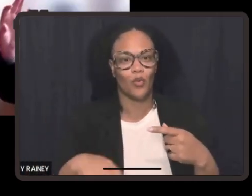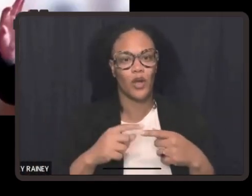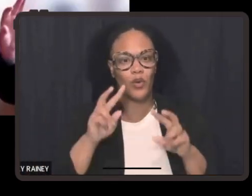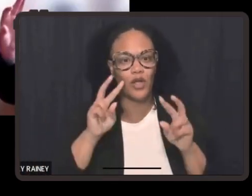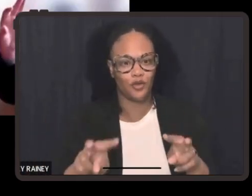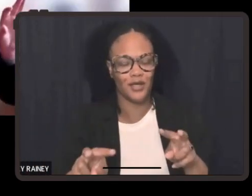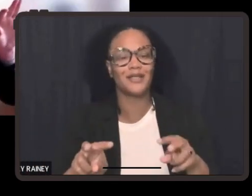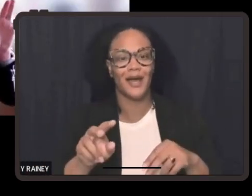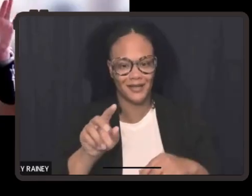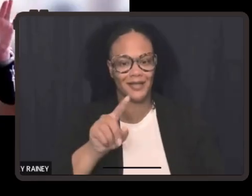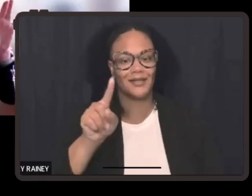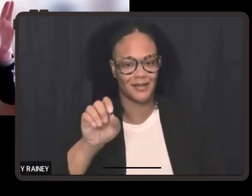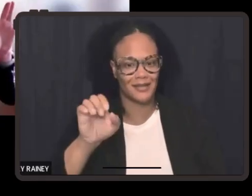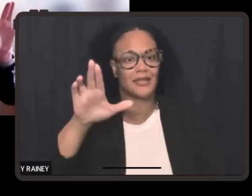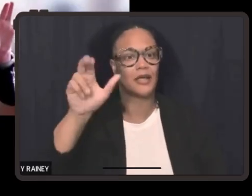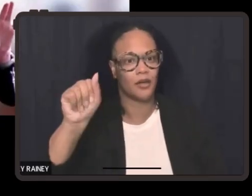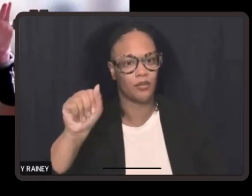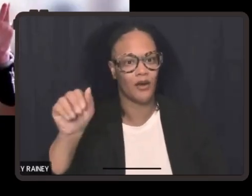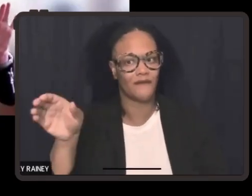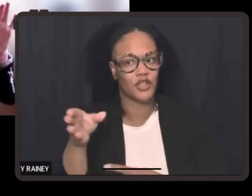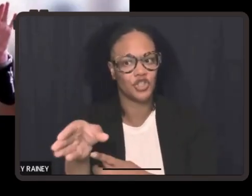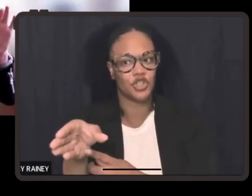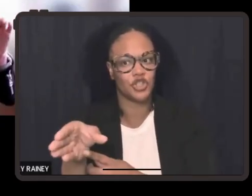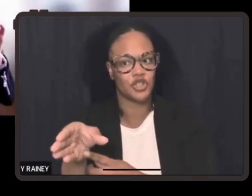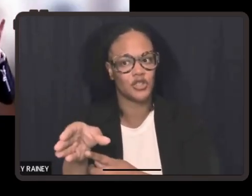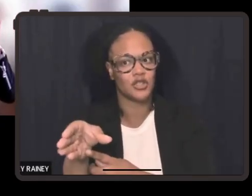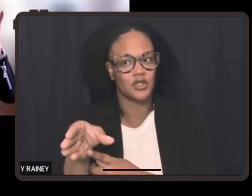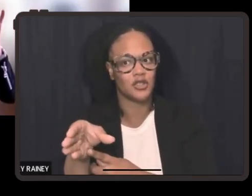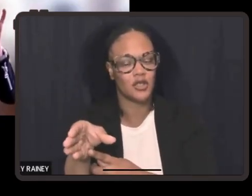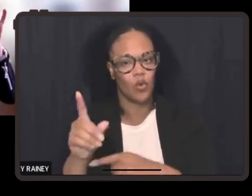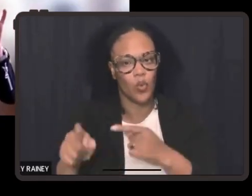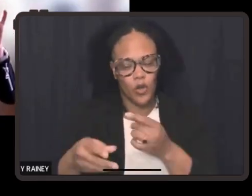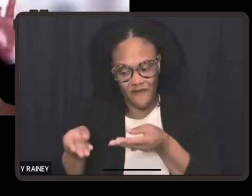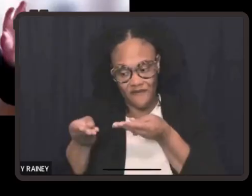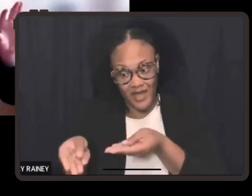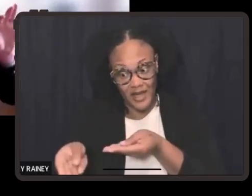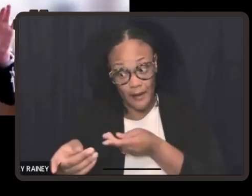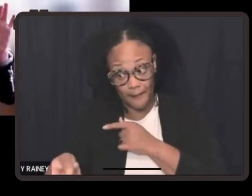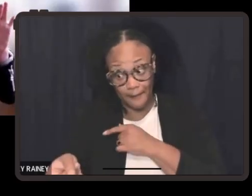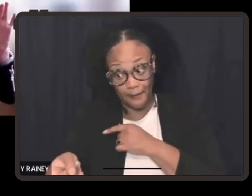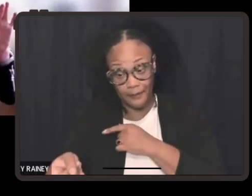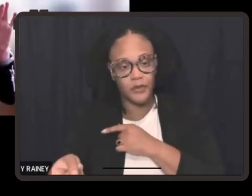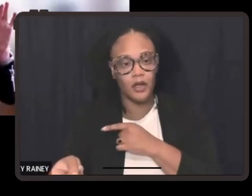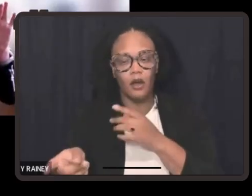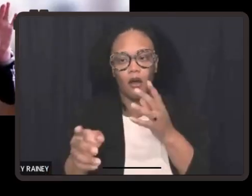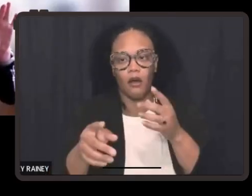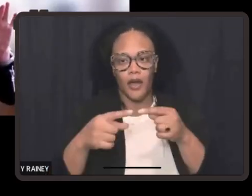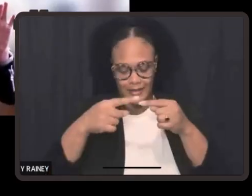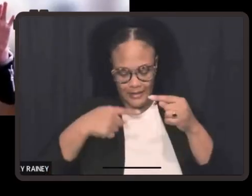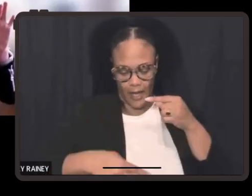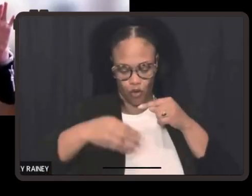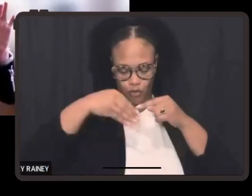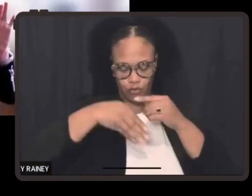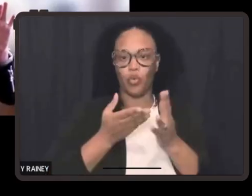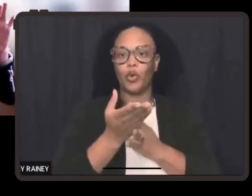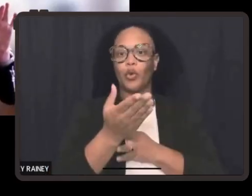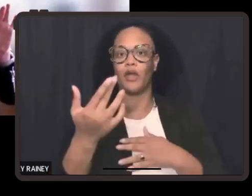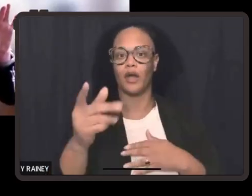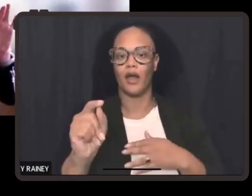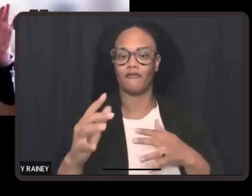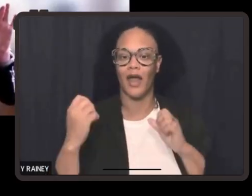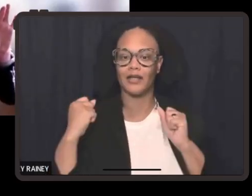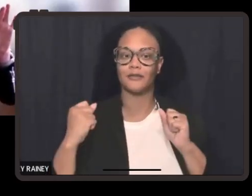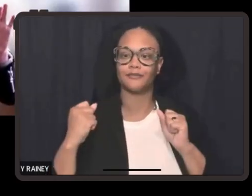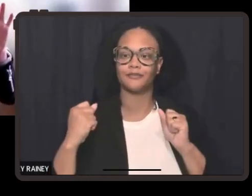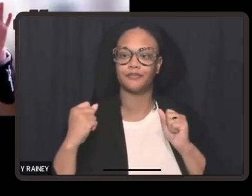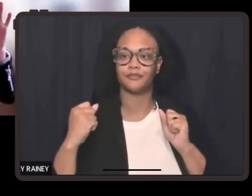regular zebrafish that were fed, it went through the gut quickly. The charged zebrafish, it moved, then it